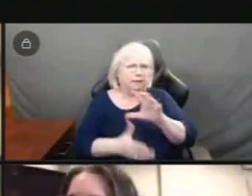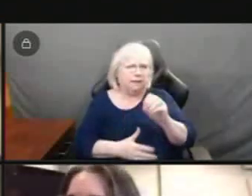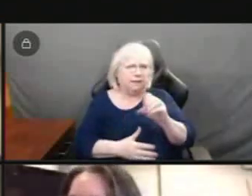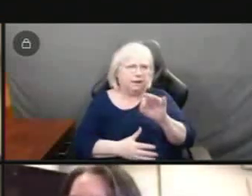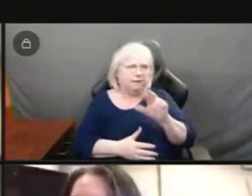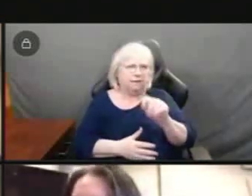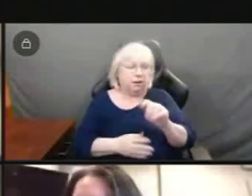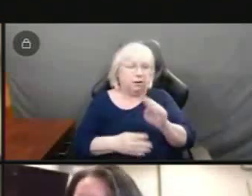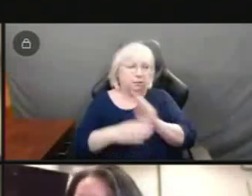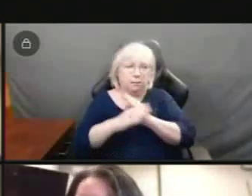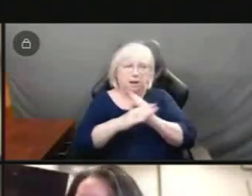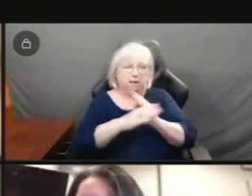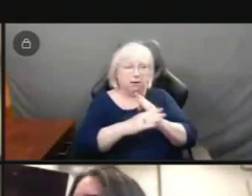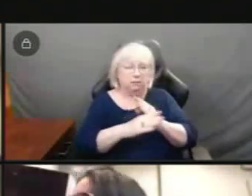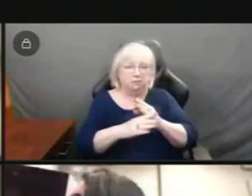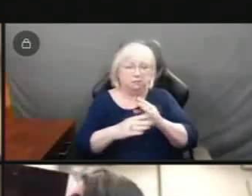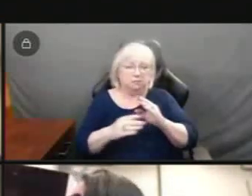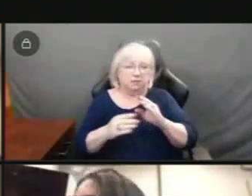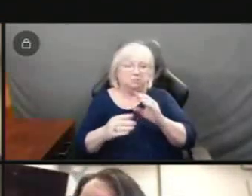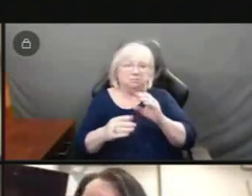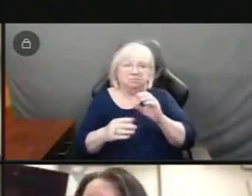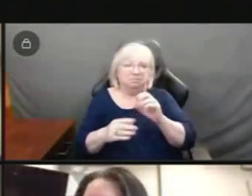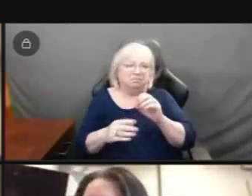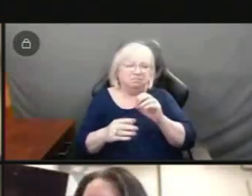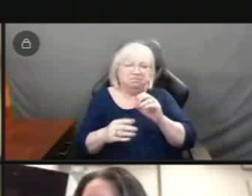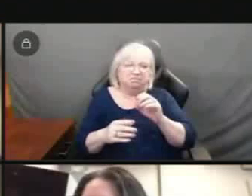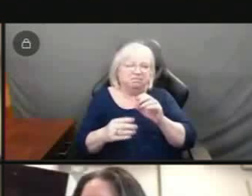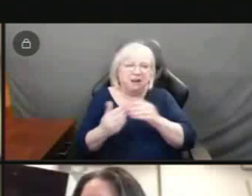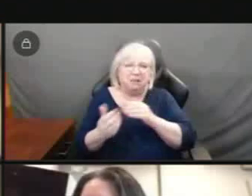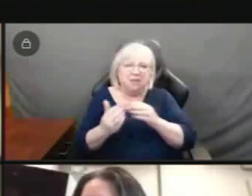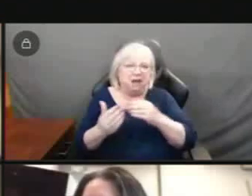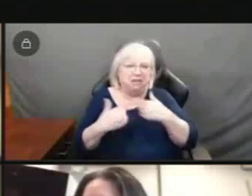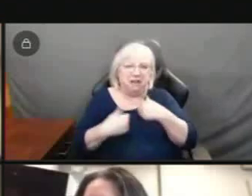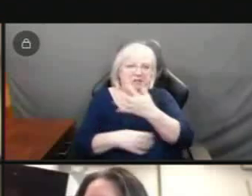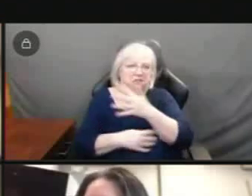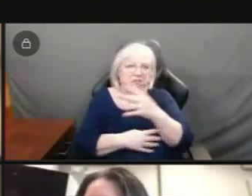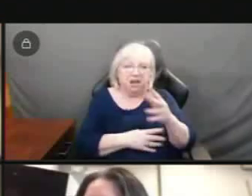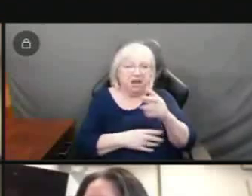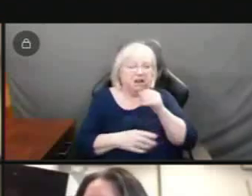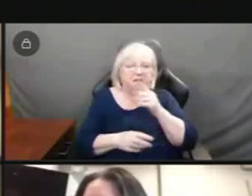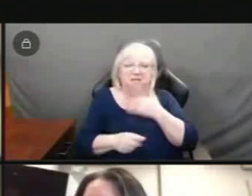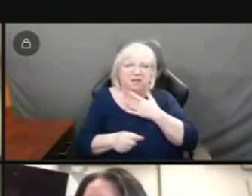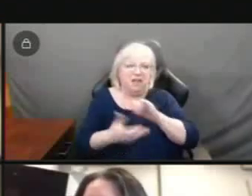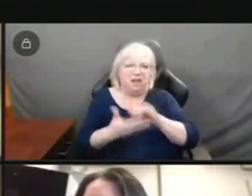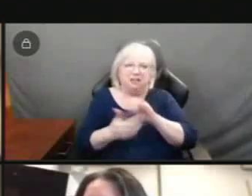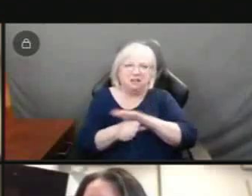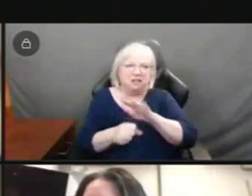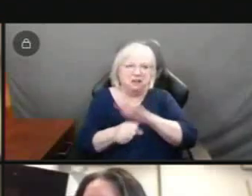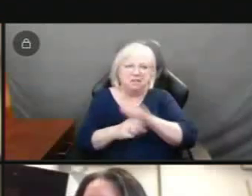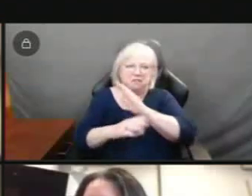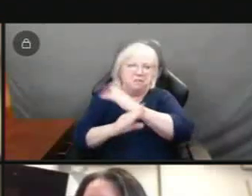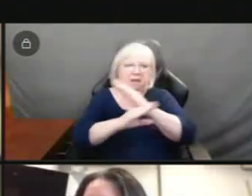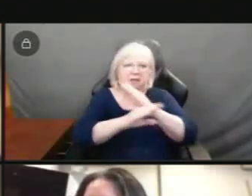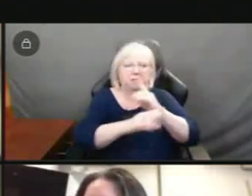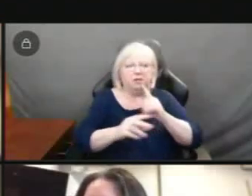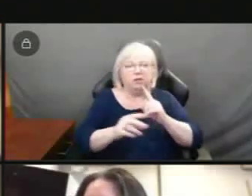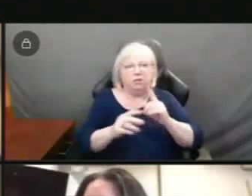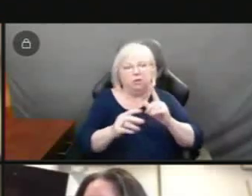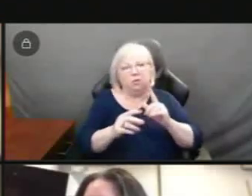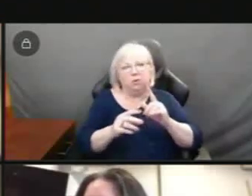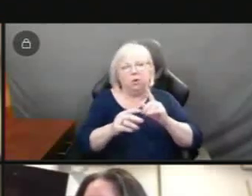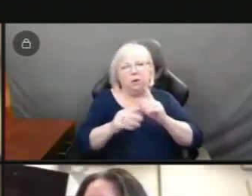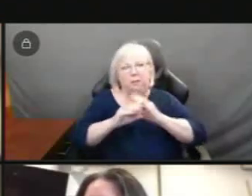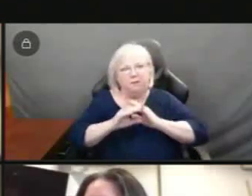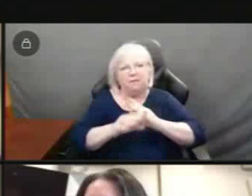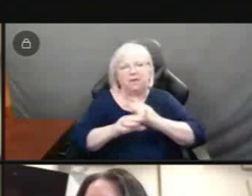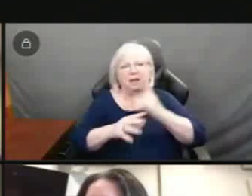buffer, even if it does have some trees in it, is enough buffer to cover up the sound of trucks and concrete mixing.